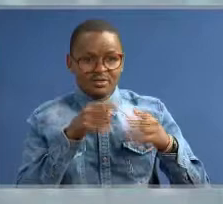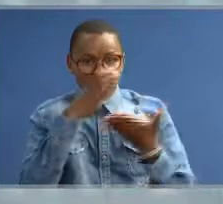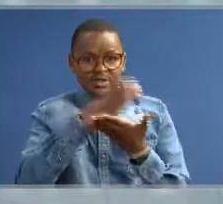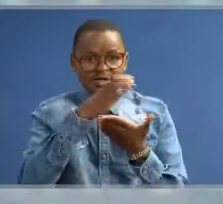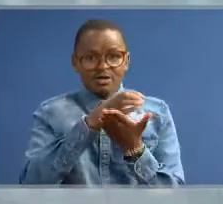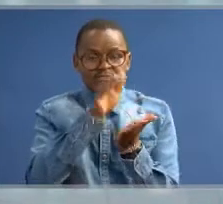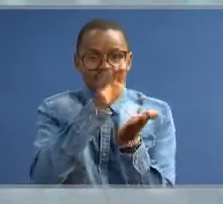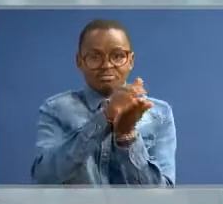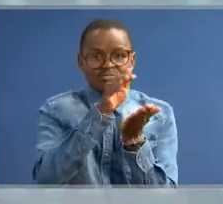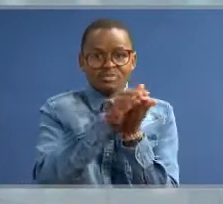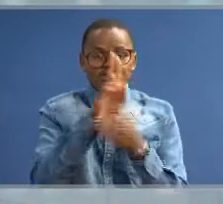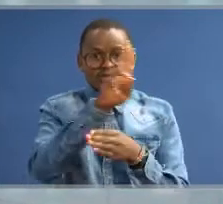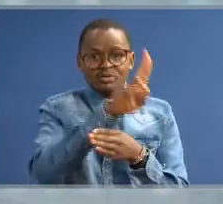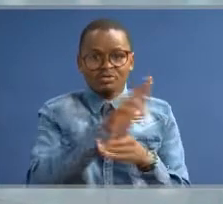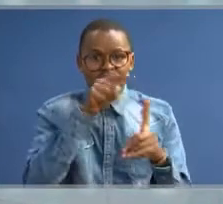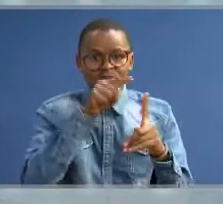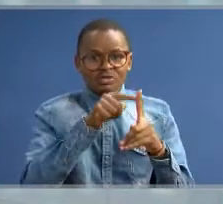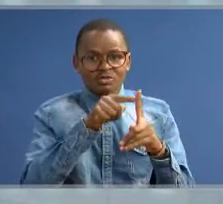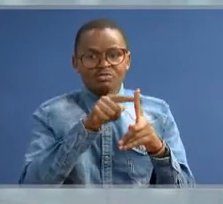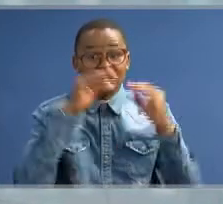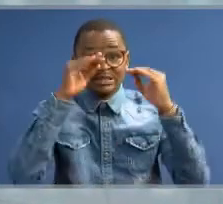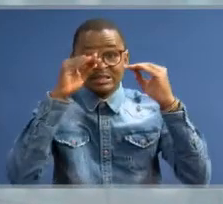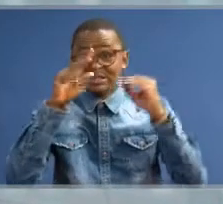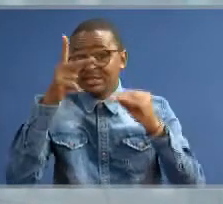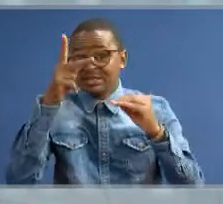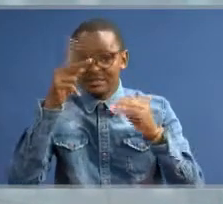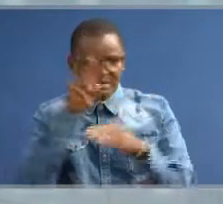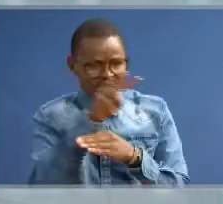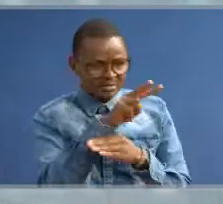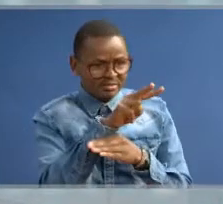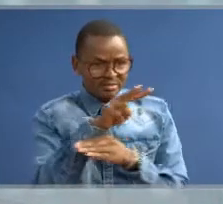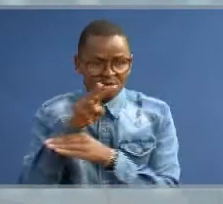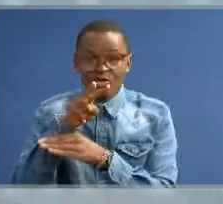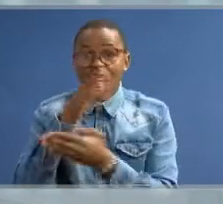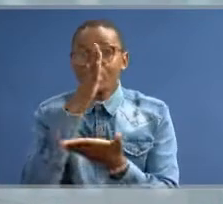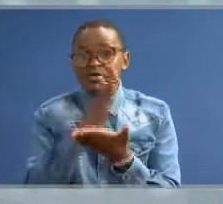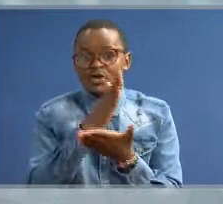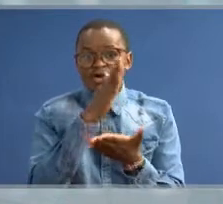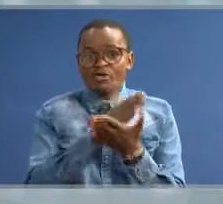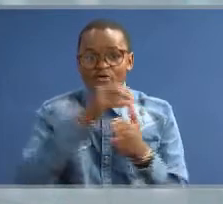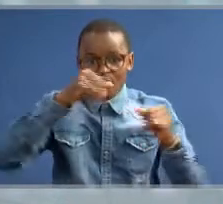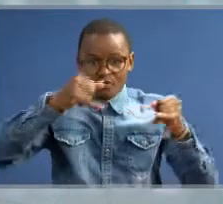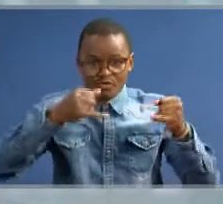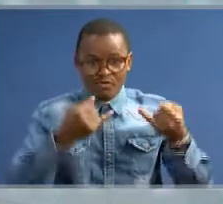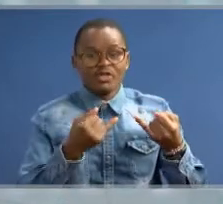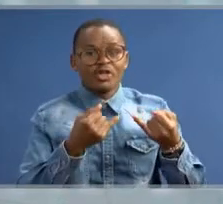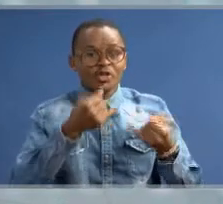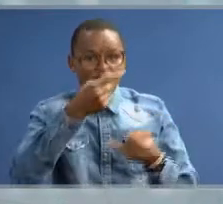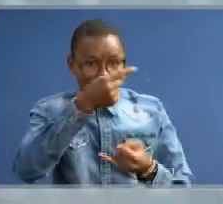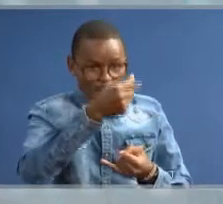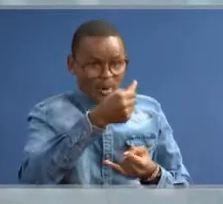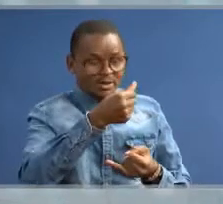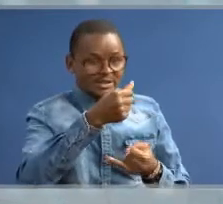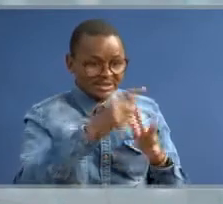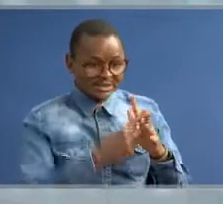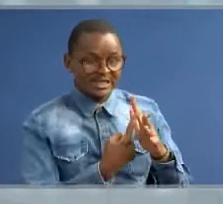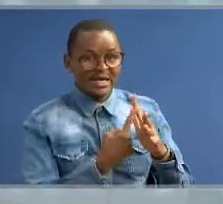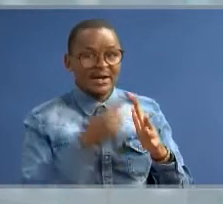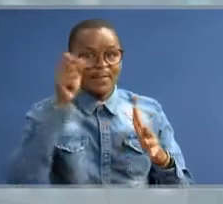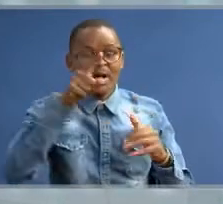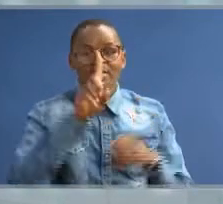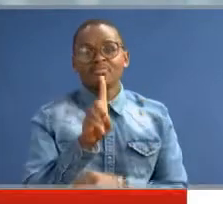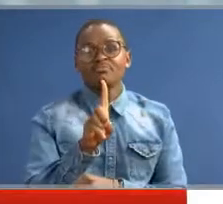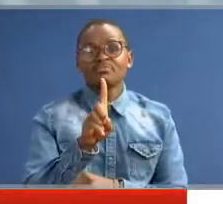Central Bank of Kenya is using to sensitize Kenyans on how to check on the authenticity of the new generation notes inaugurated on the 1st of